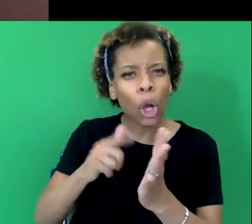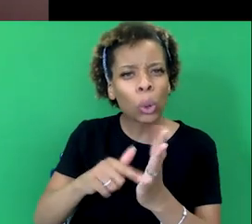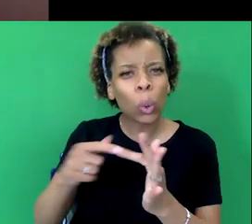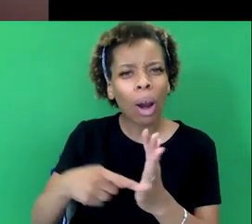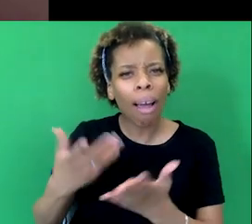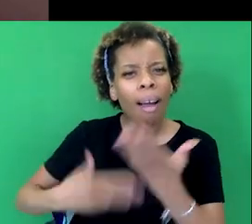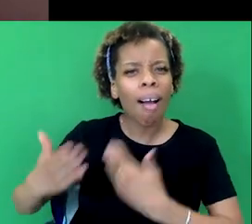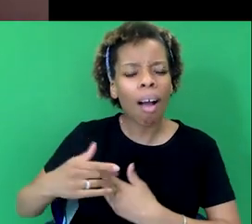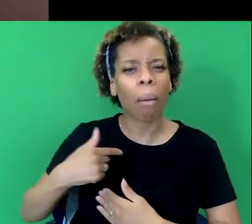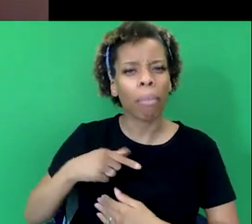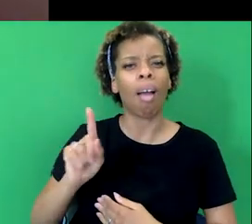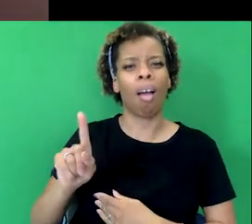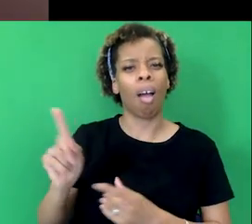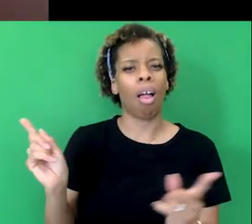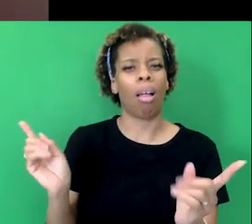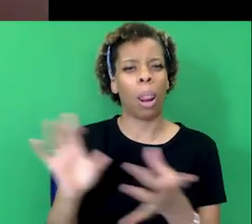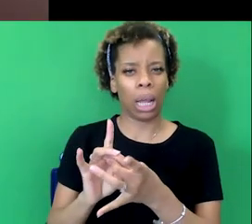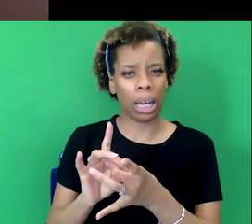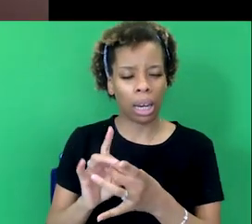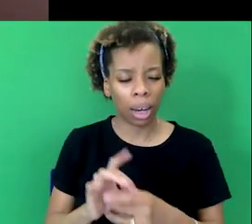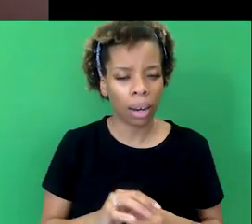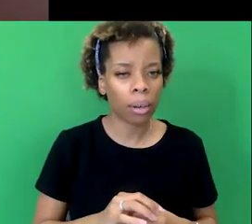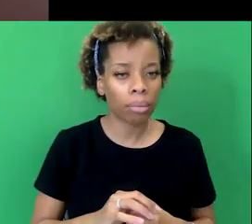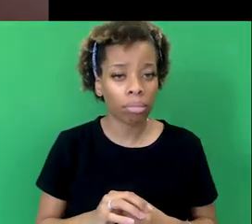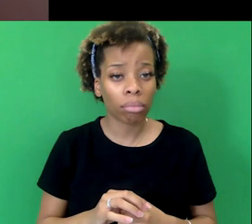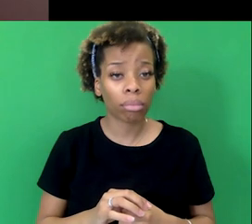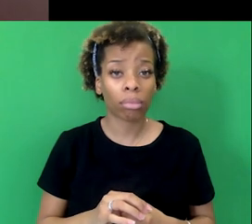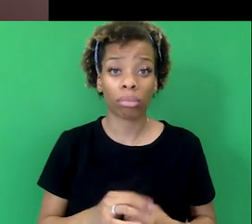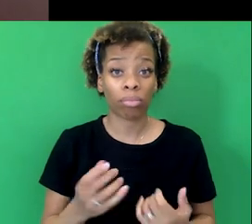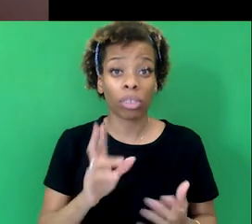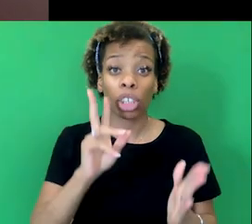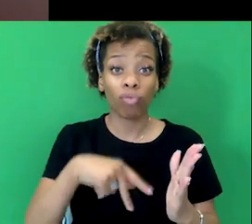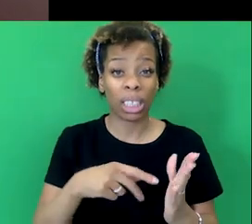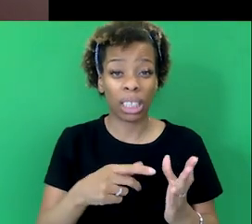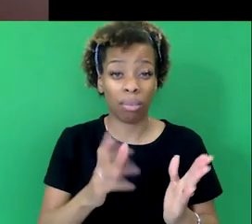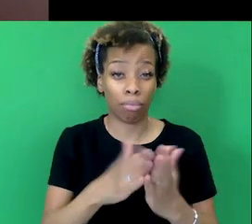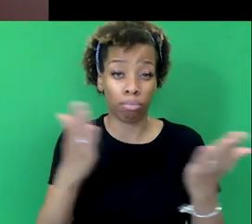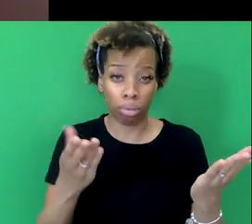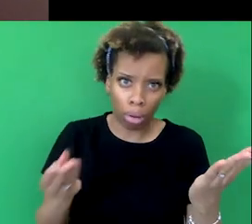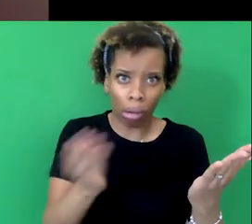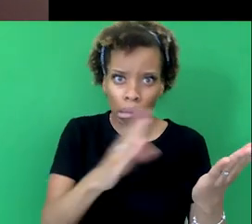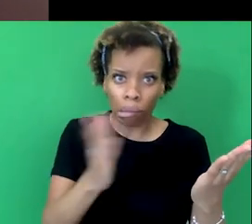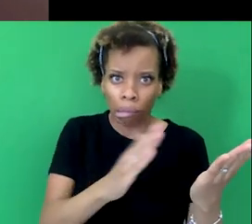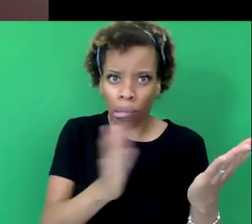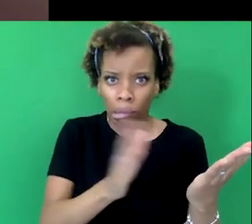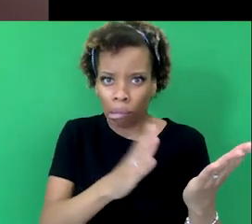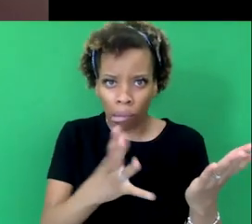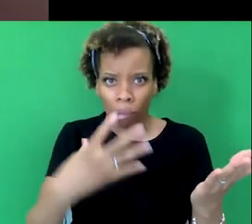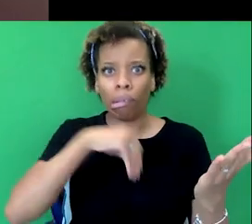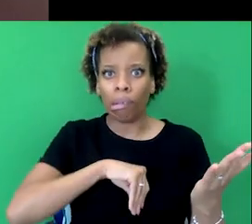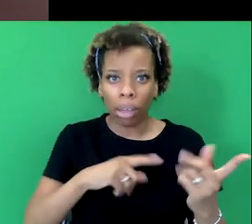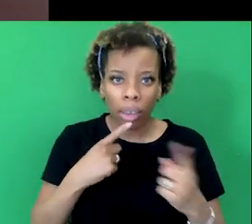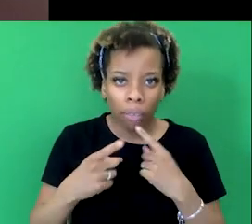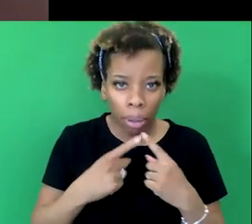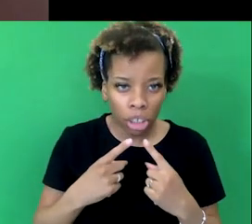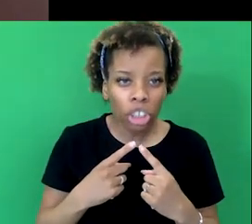know, I think the importance is that you read that dense book, Catherine, Stephen, and Juliet,